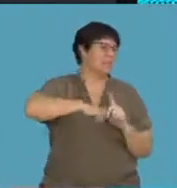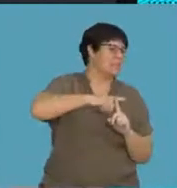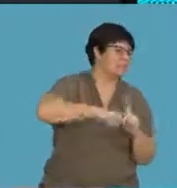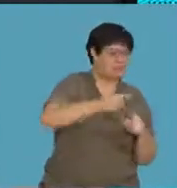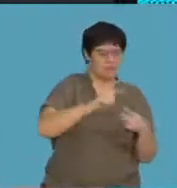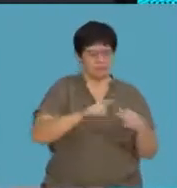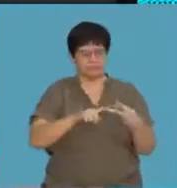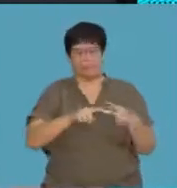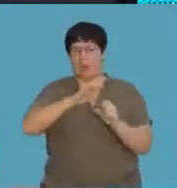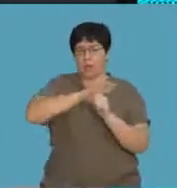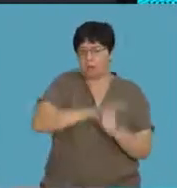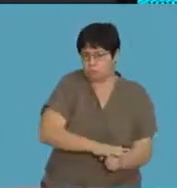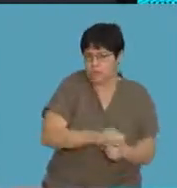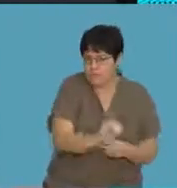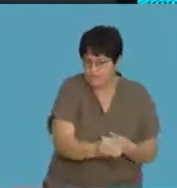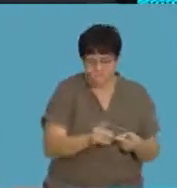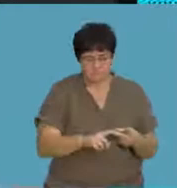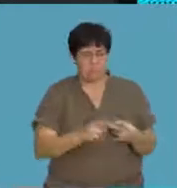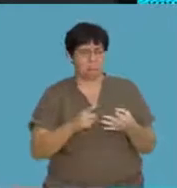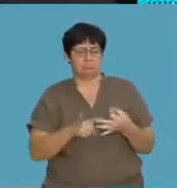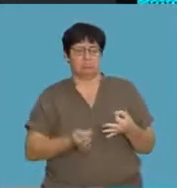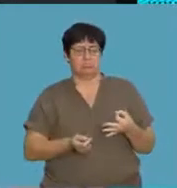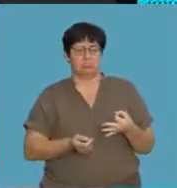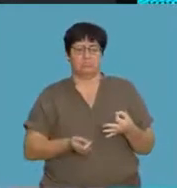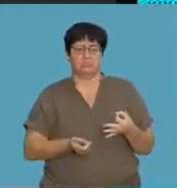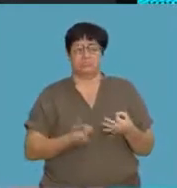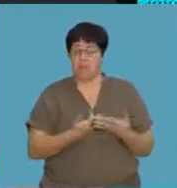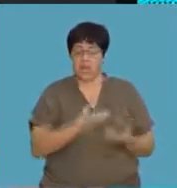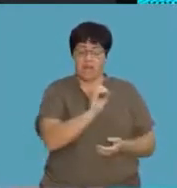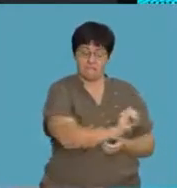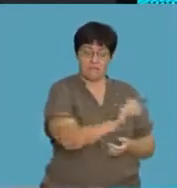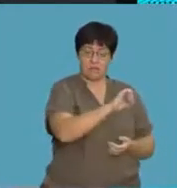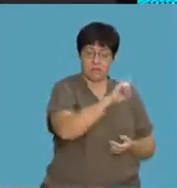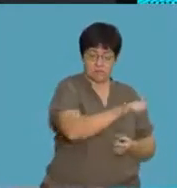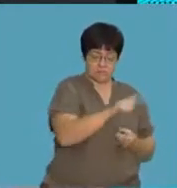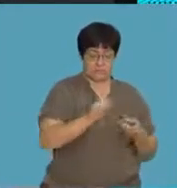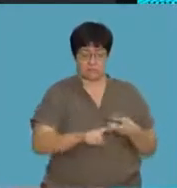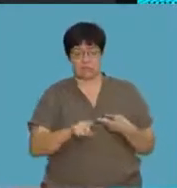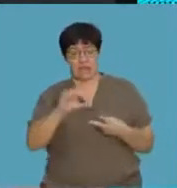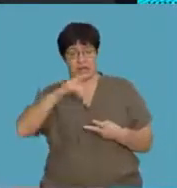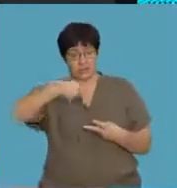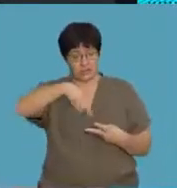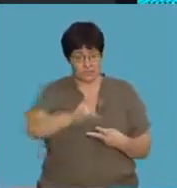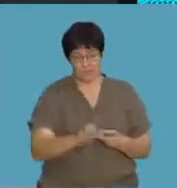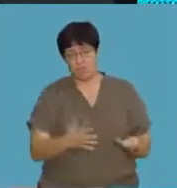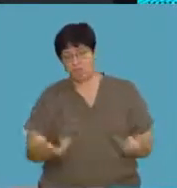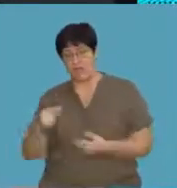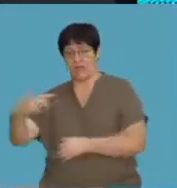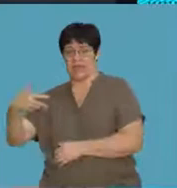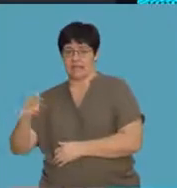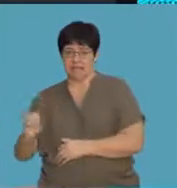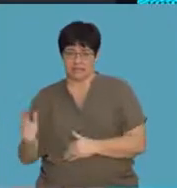temperature, pressure, they would either exist in the form of a solid, a liquid, or a gas. So it entirely depends.